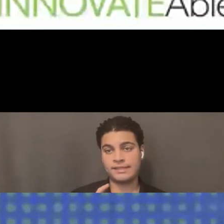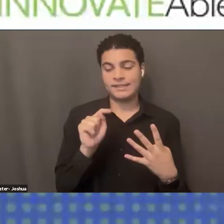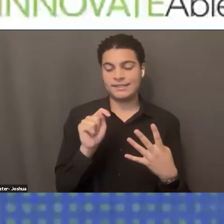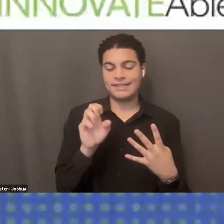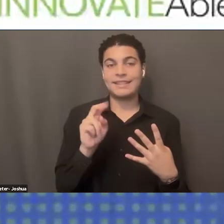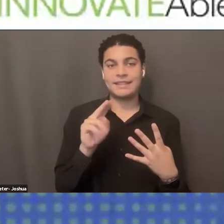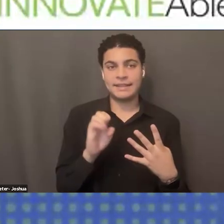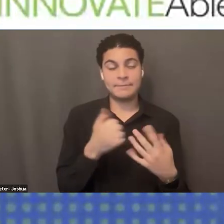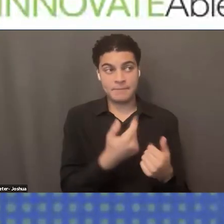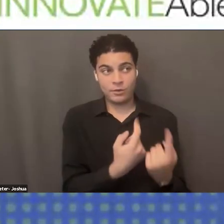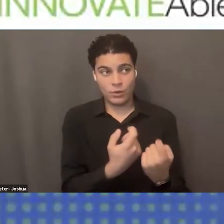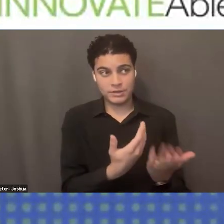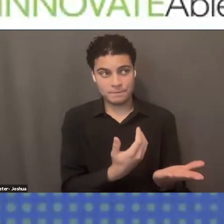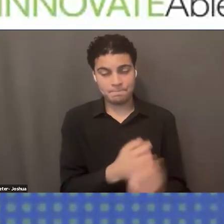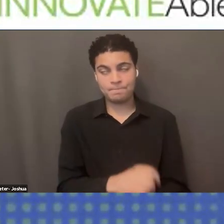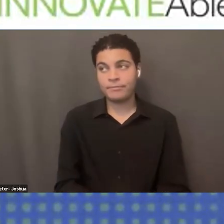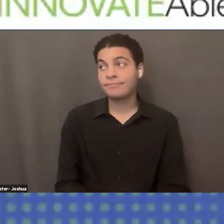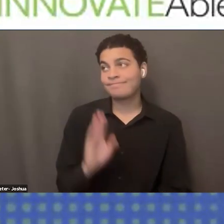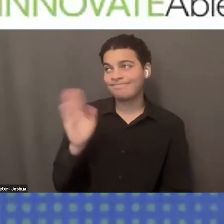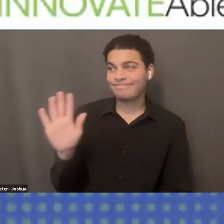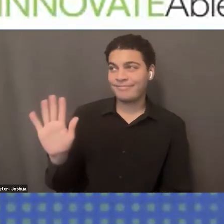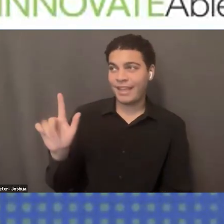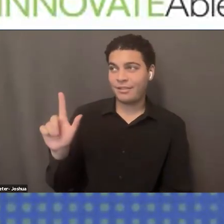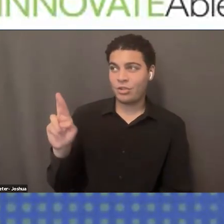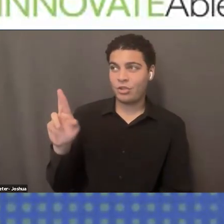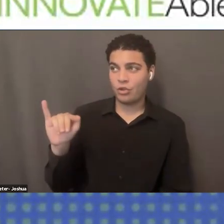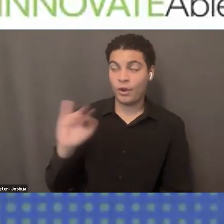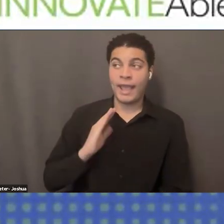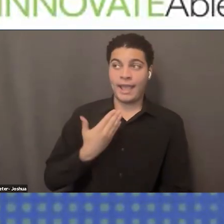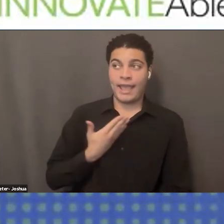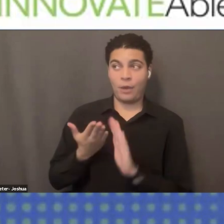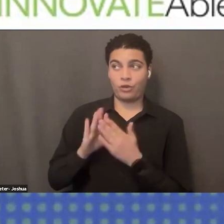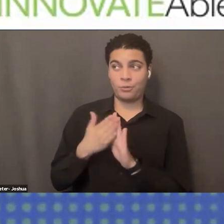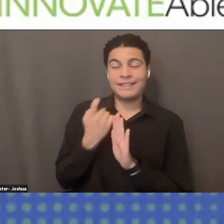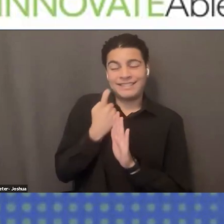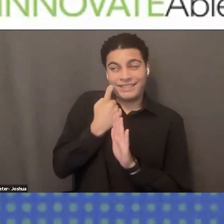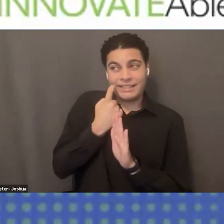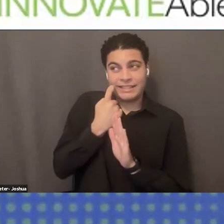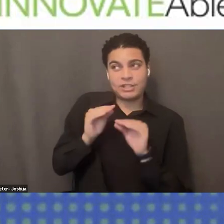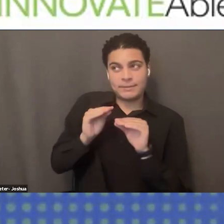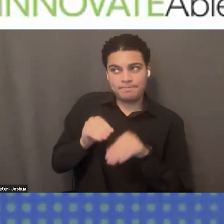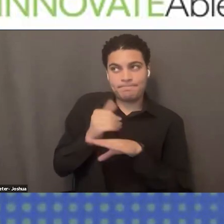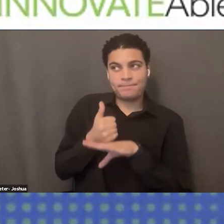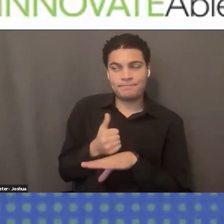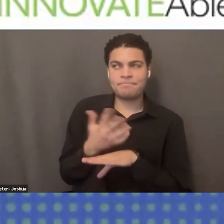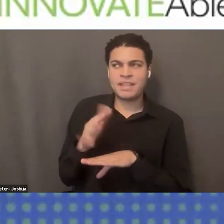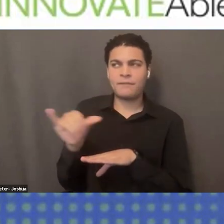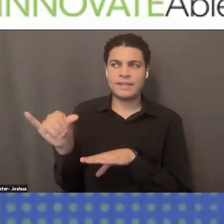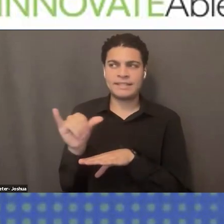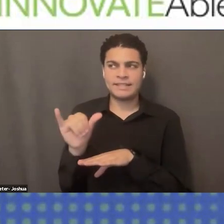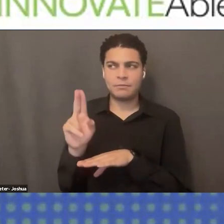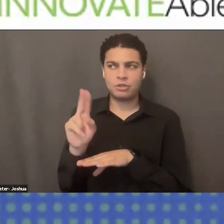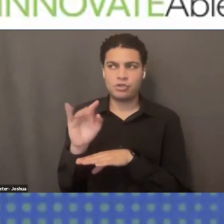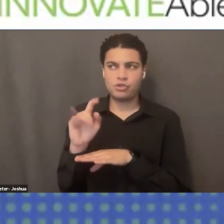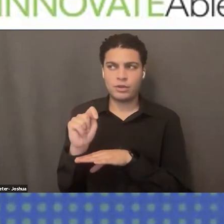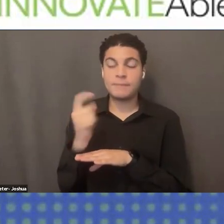Hi, Lori. Our community just installed a similar type of unit, but it's embedded in